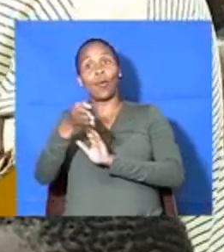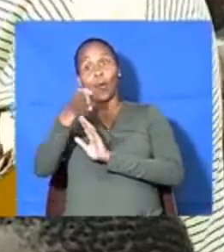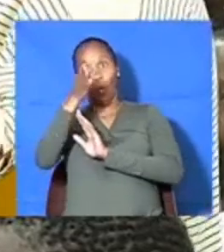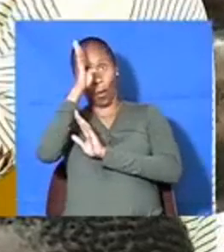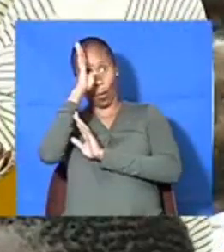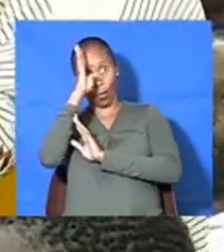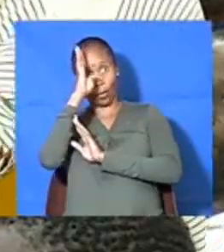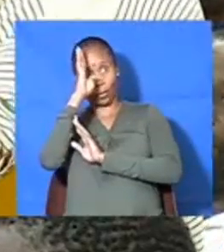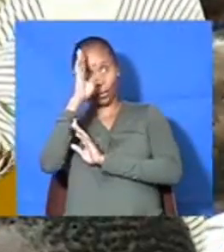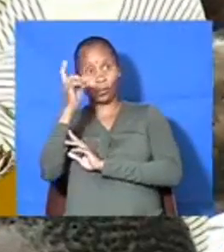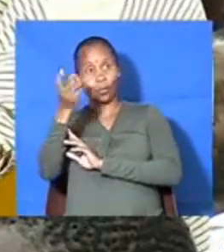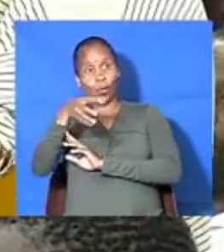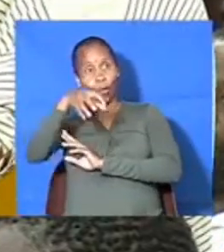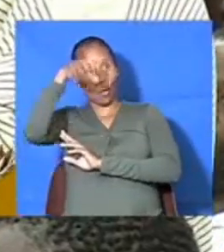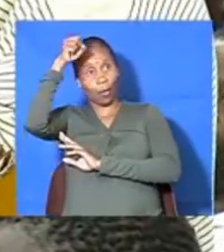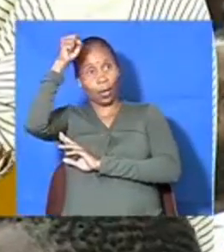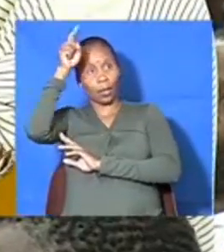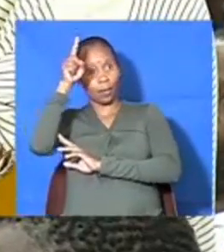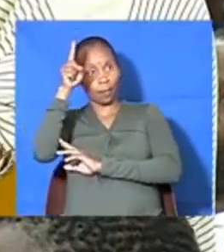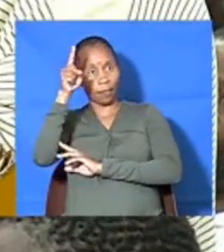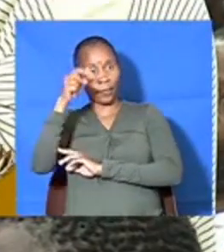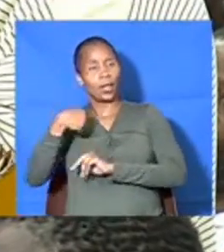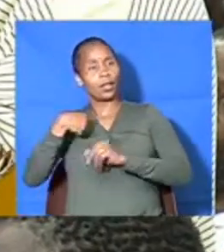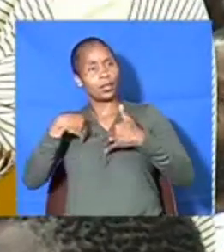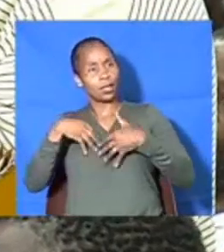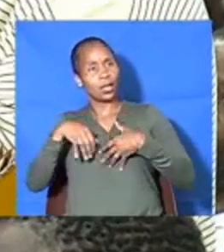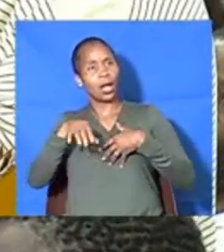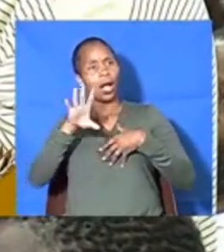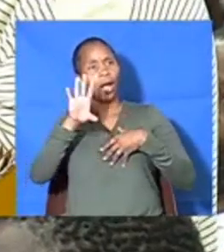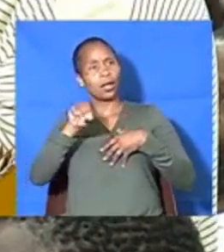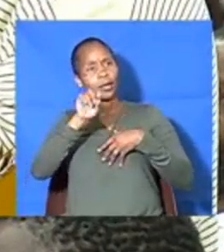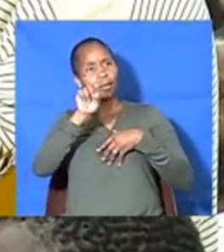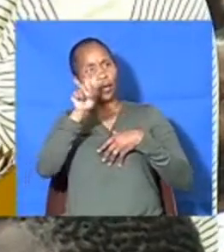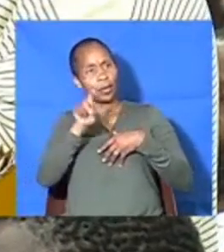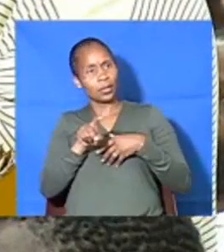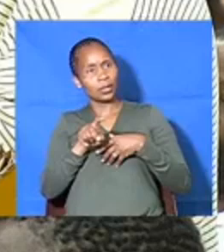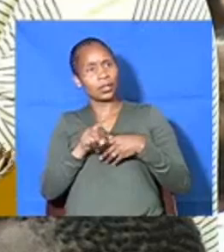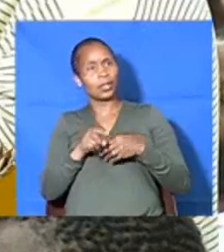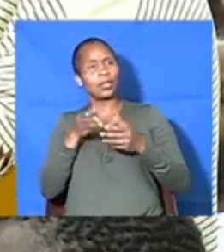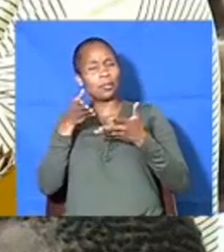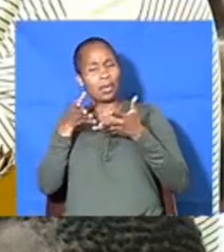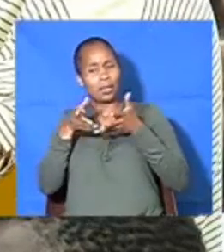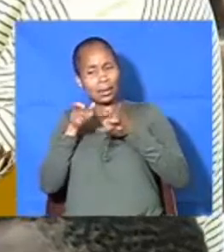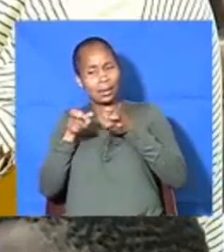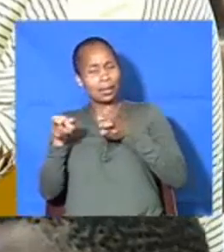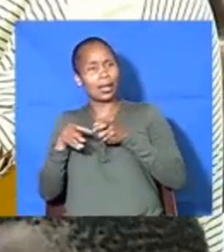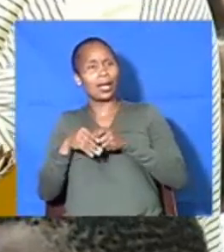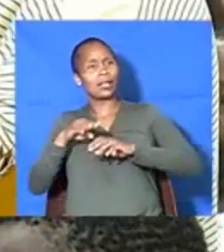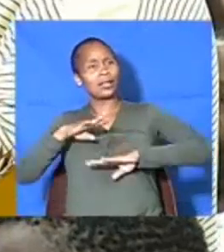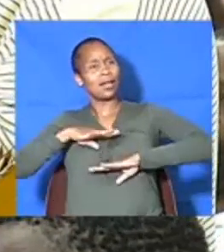general practitioner in the Konkowa local area.